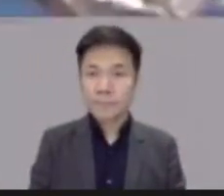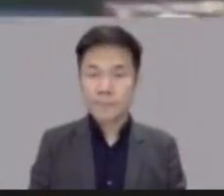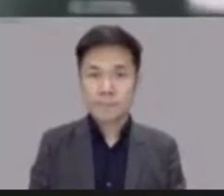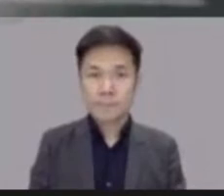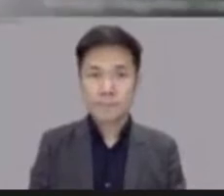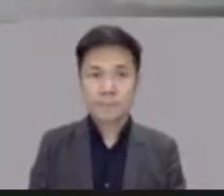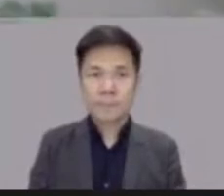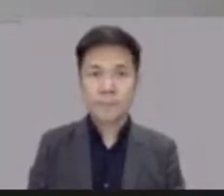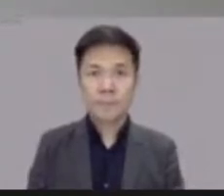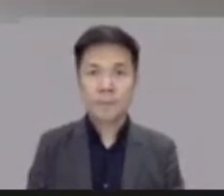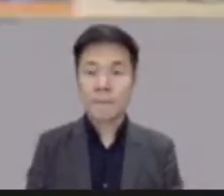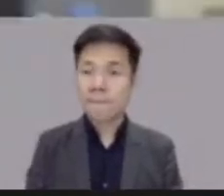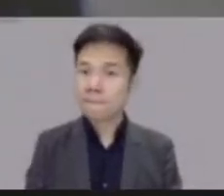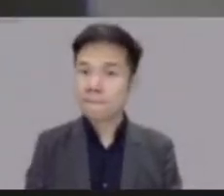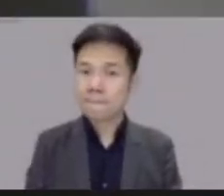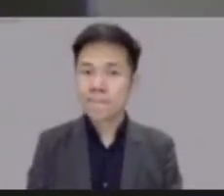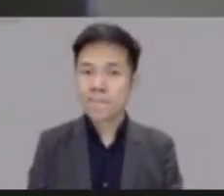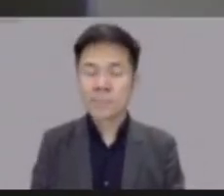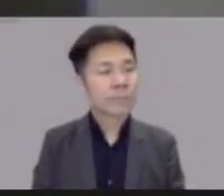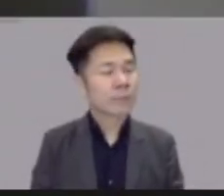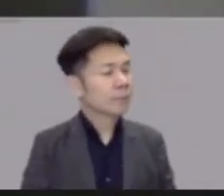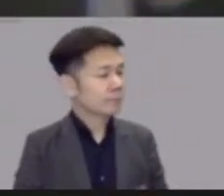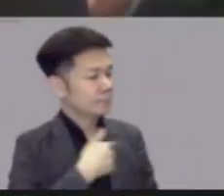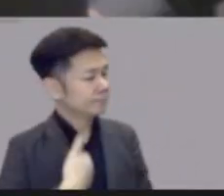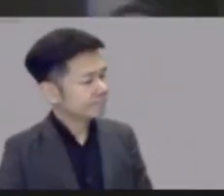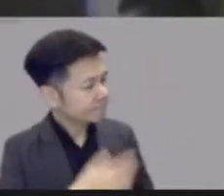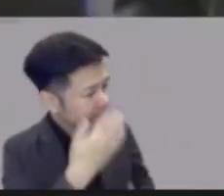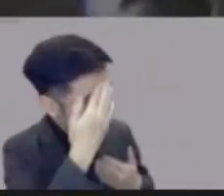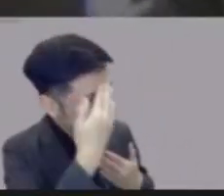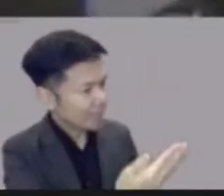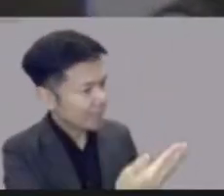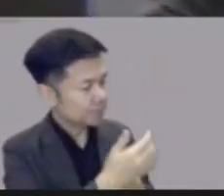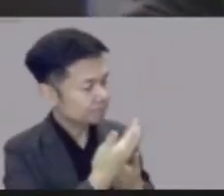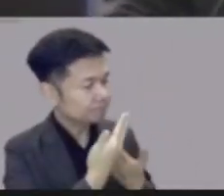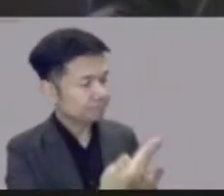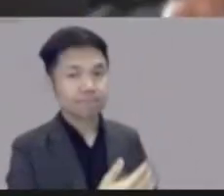thank you distinguished delegate from China now